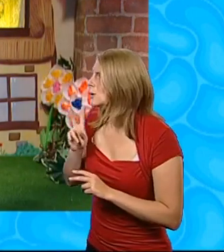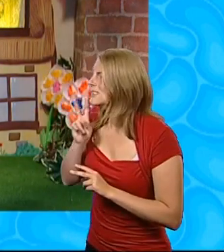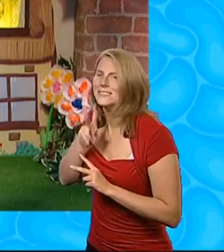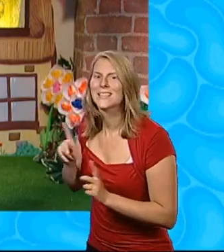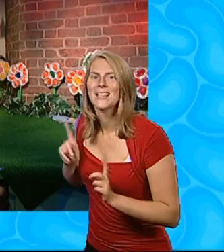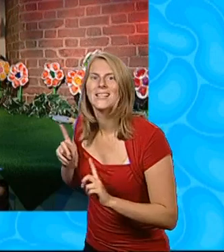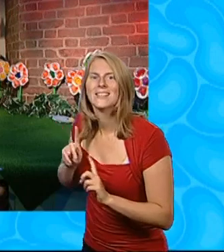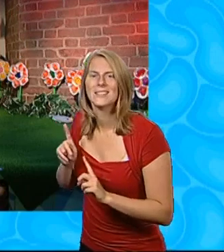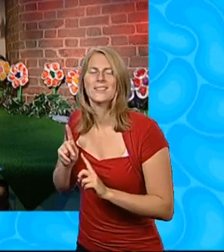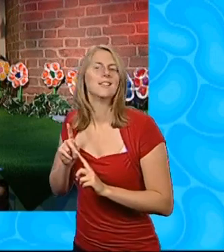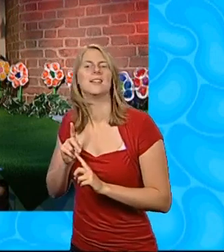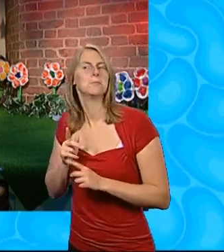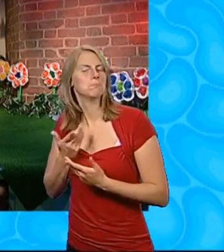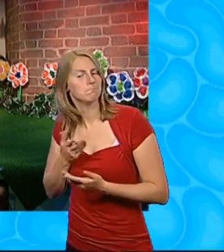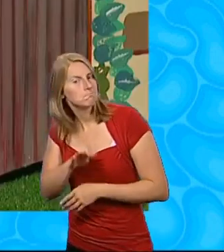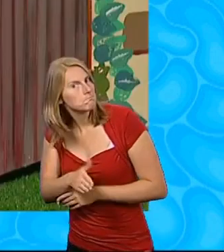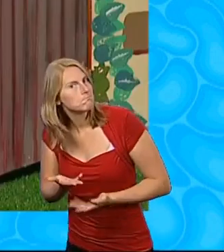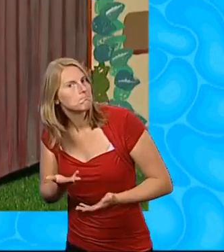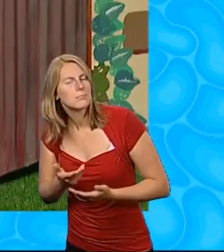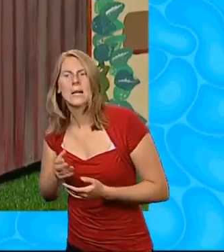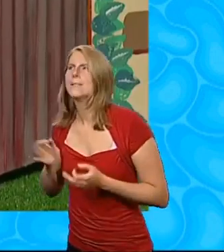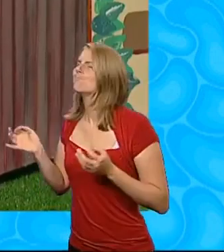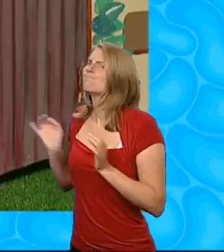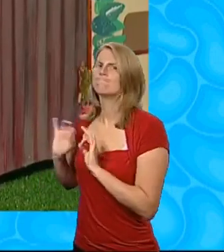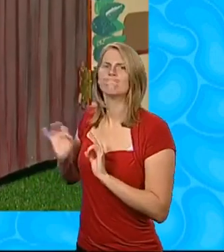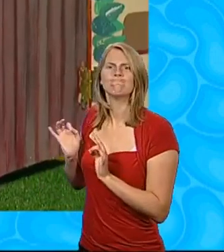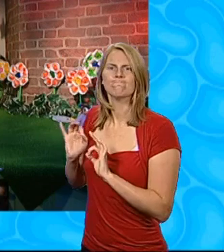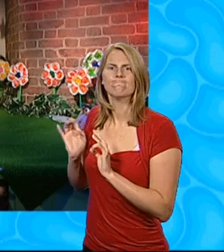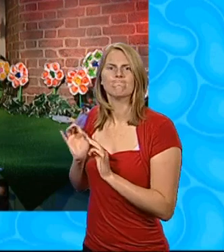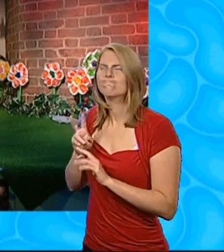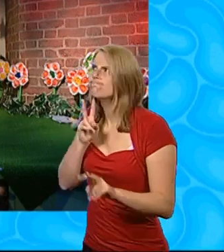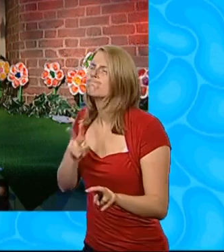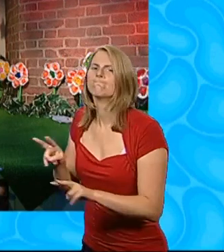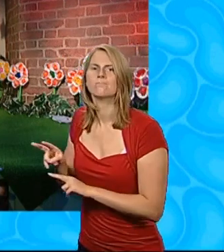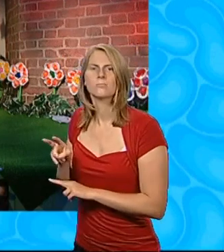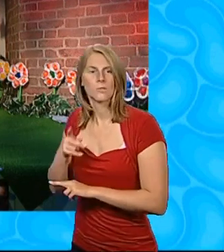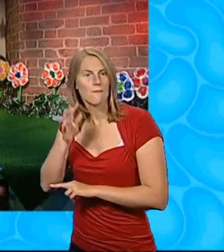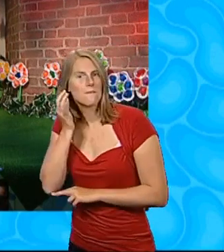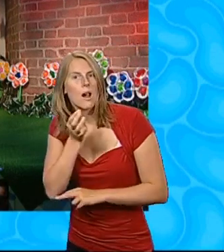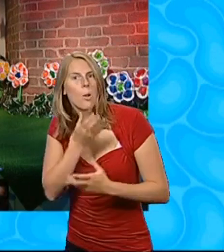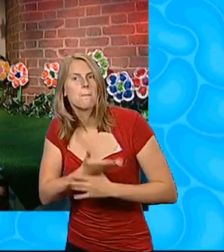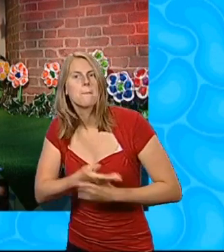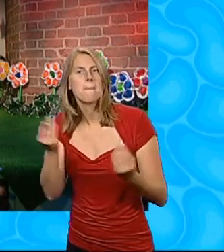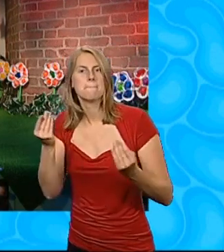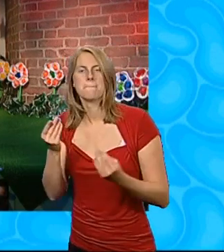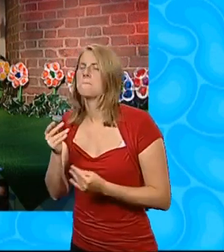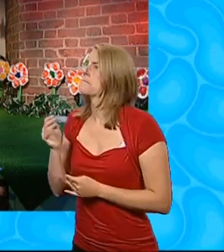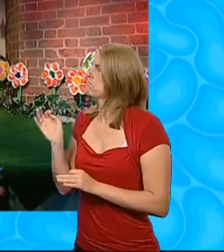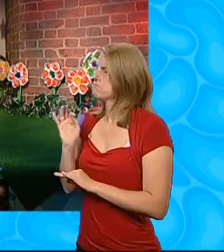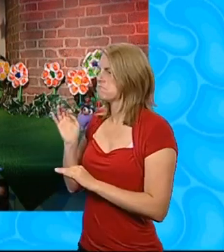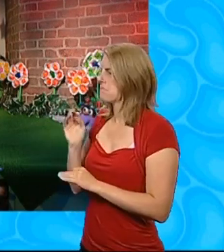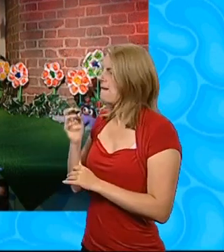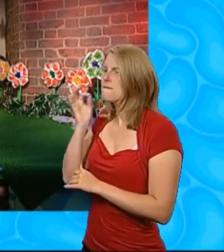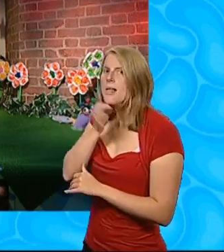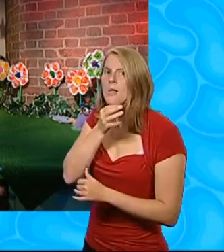What did she see? Dib-Dab? Nothing. Oh, had all her flowers gone? No, the flowers are fine. The